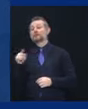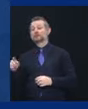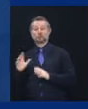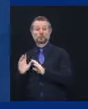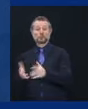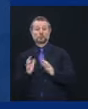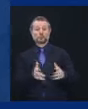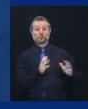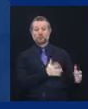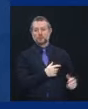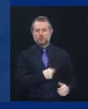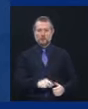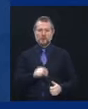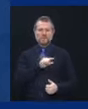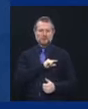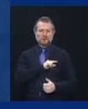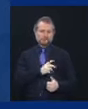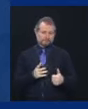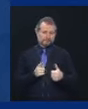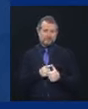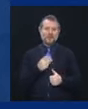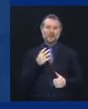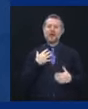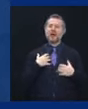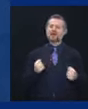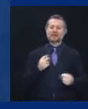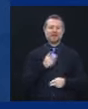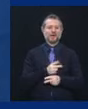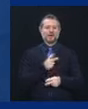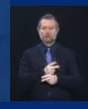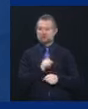The health care, nurses, doctors,